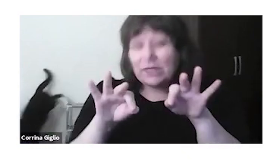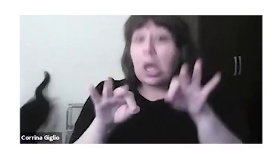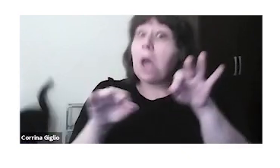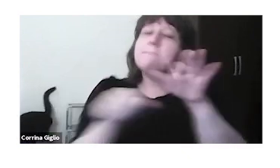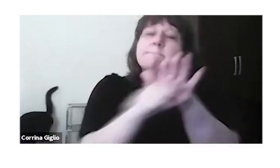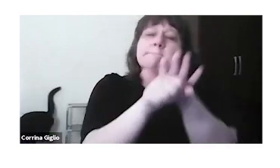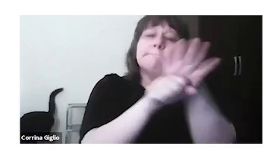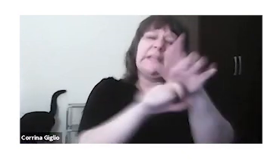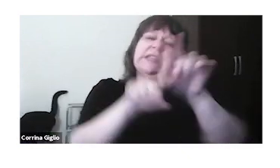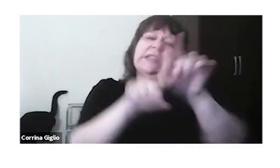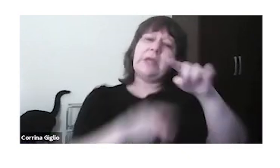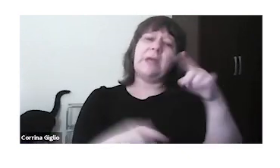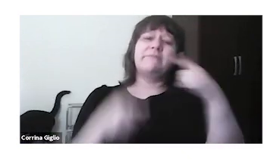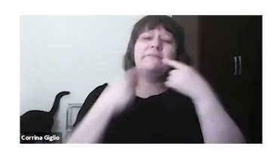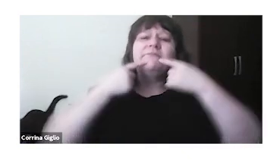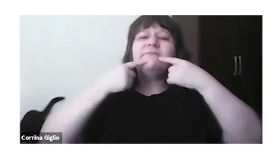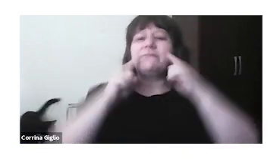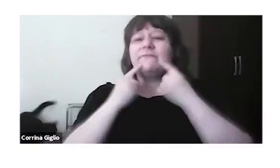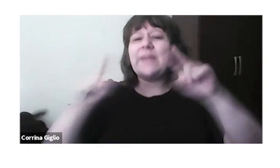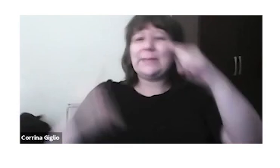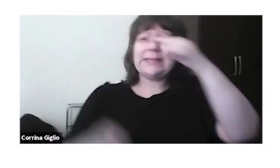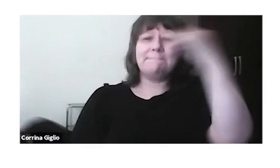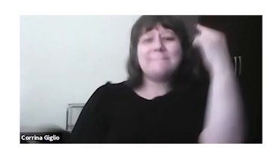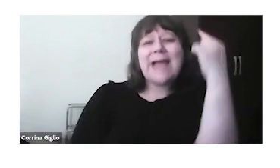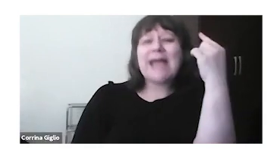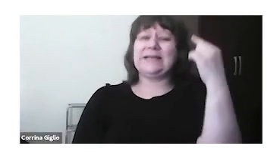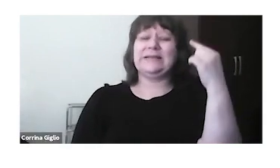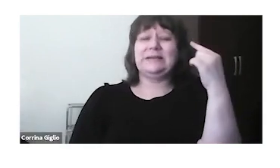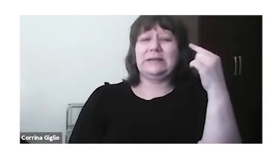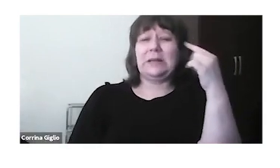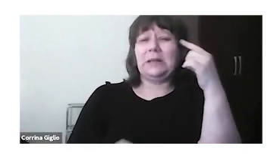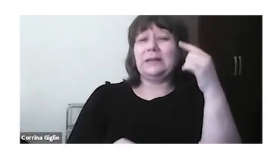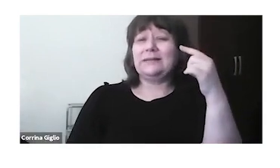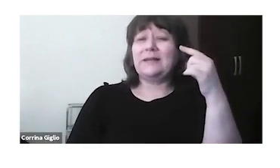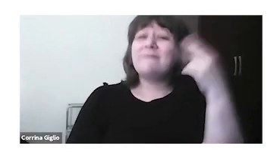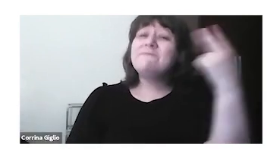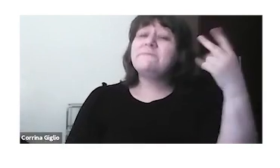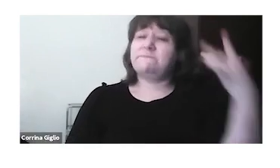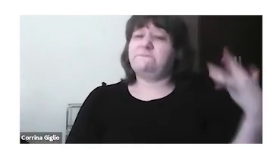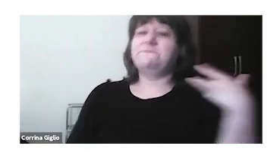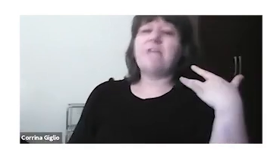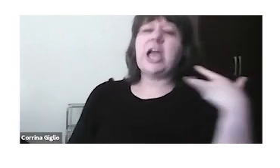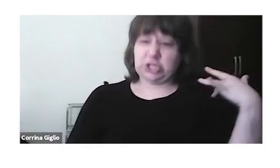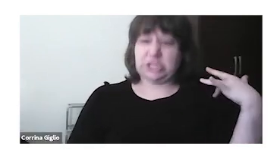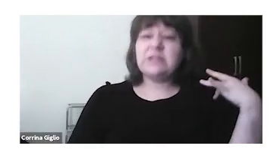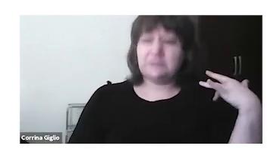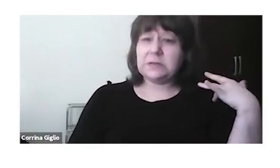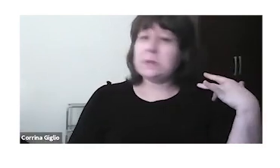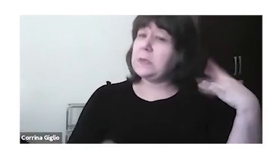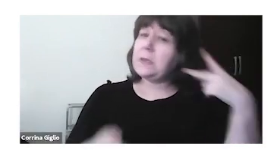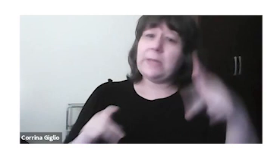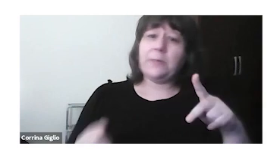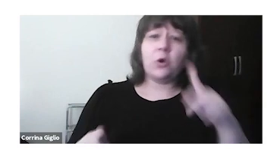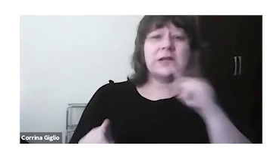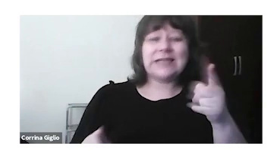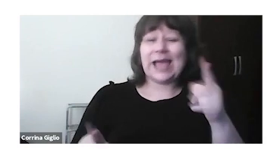other figures that we could have included, but this just shows you that there's so many important Black fashion figures that haven't gotten attention. I mean, I've been